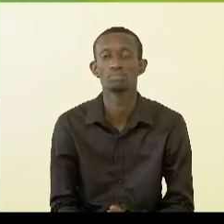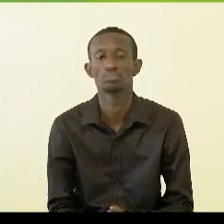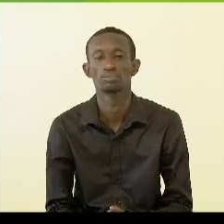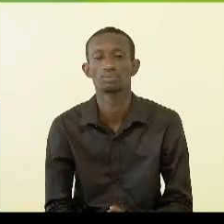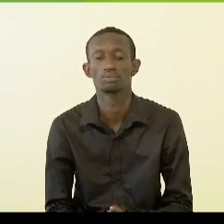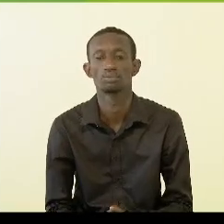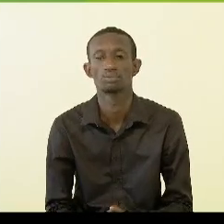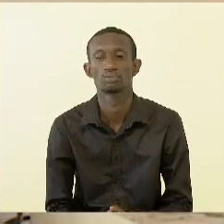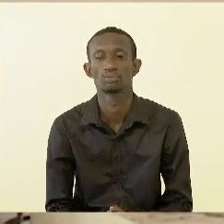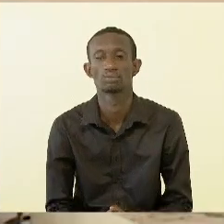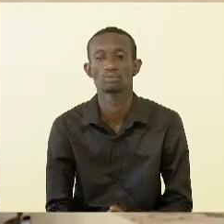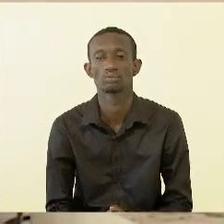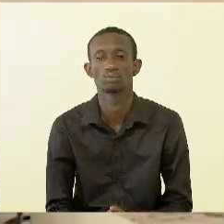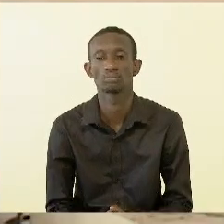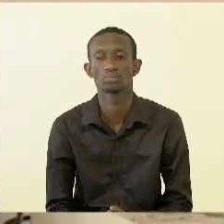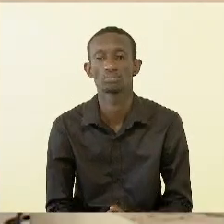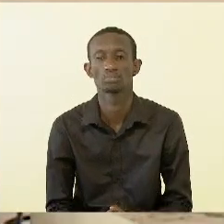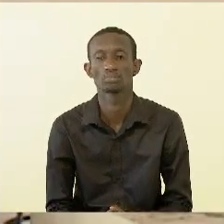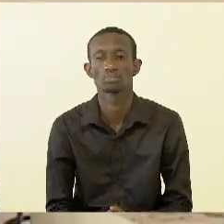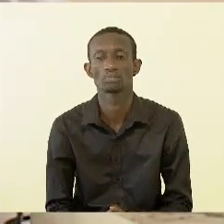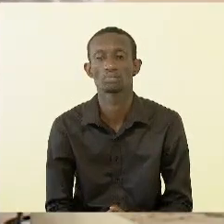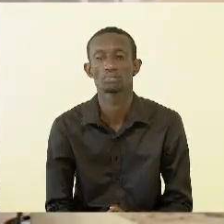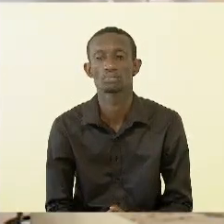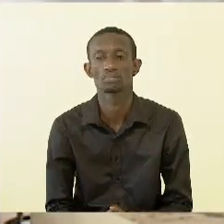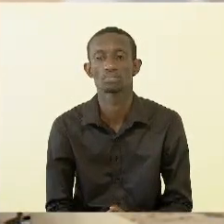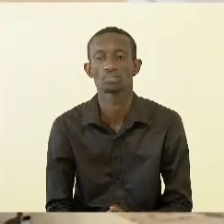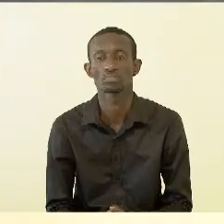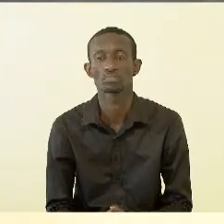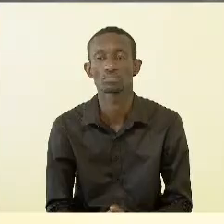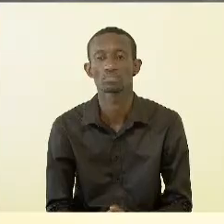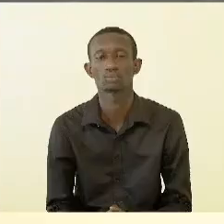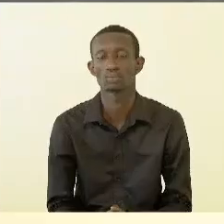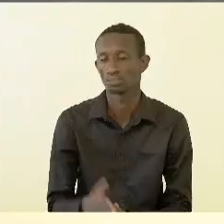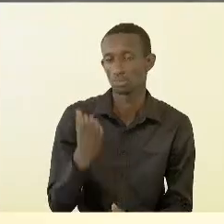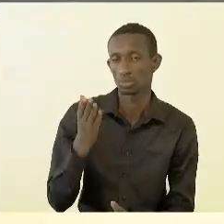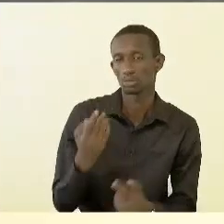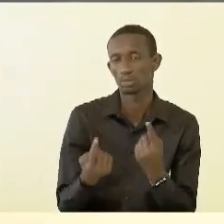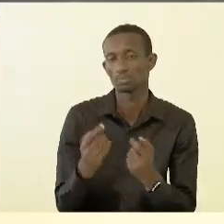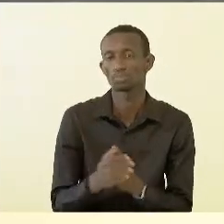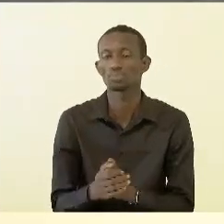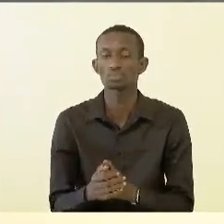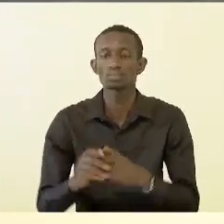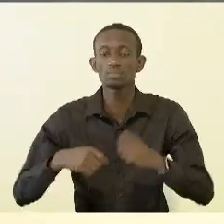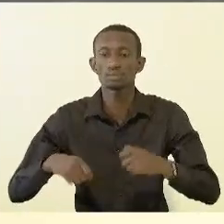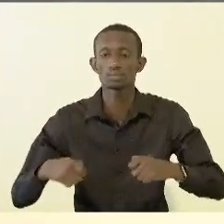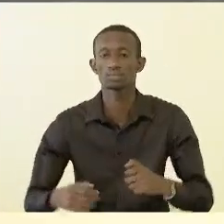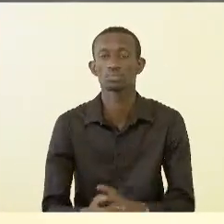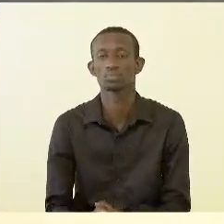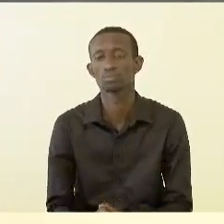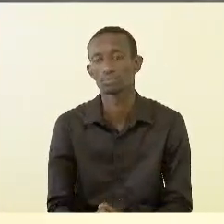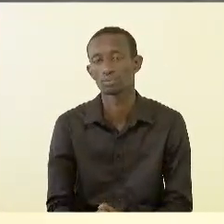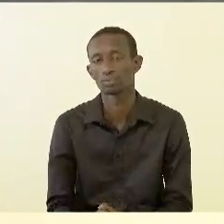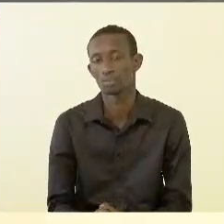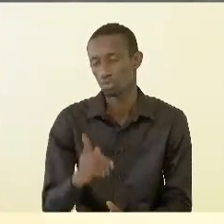and concentrated sulfuric acid. So those are some of the reactions that